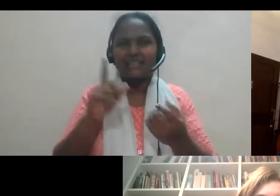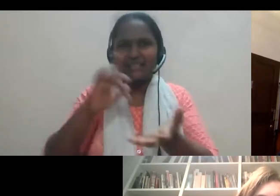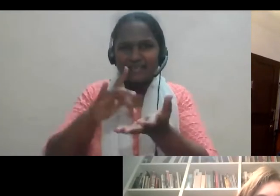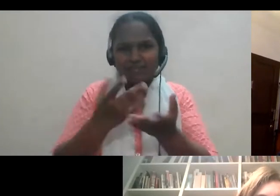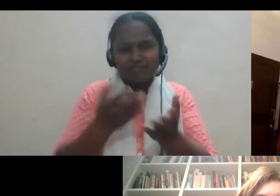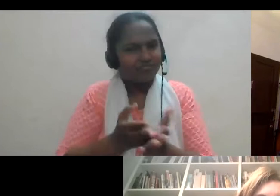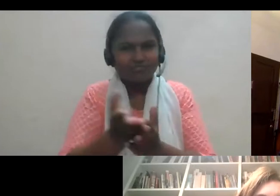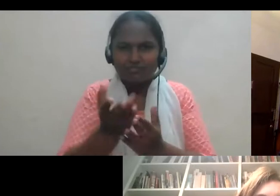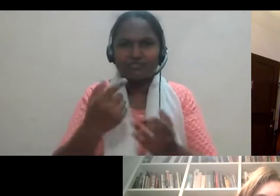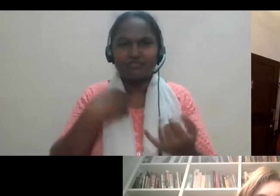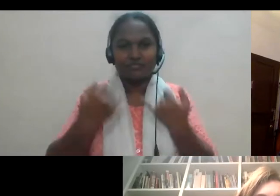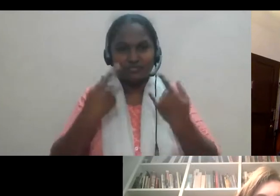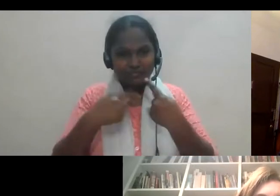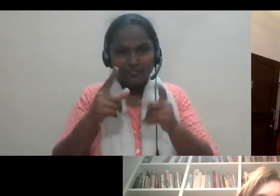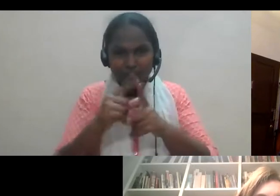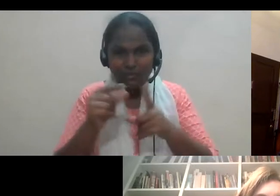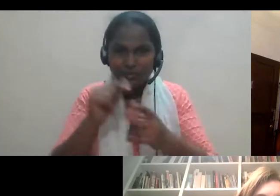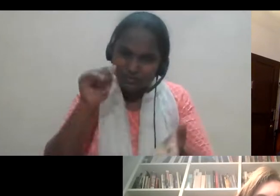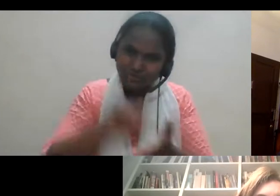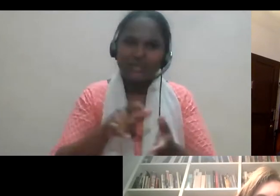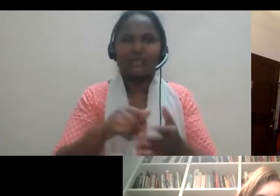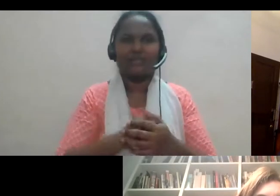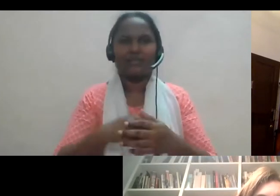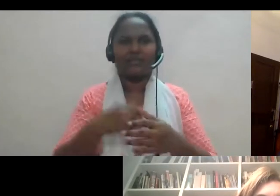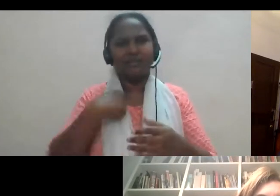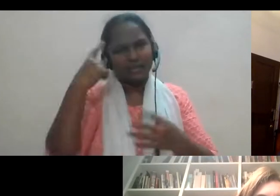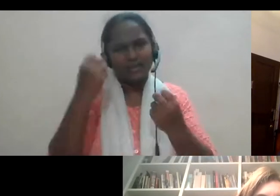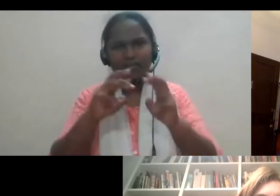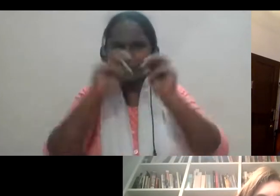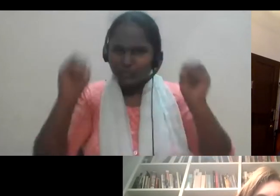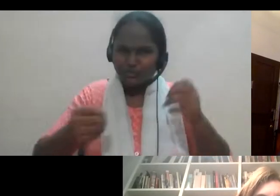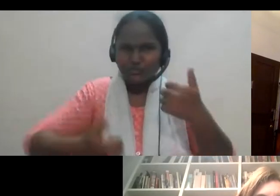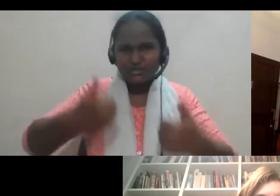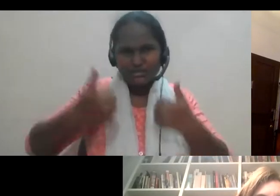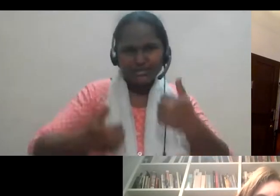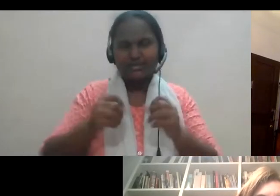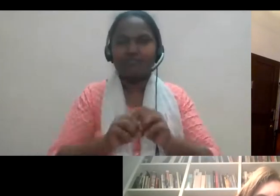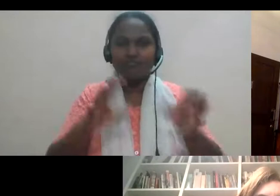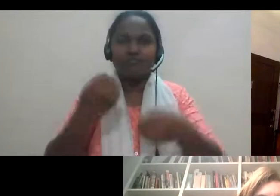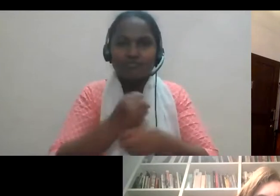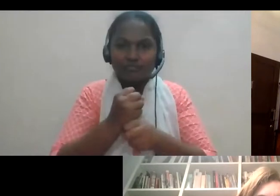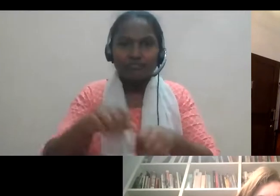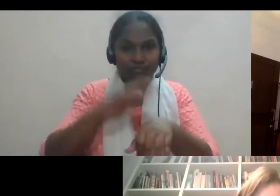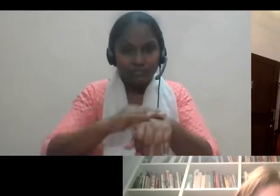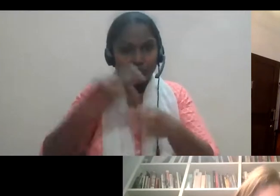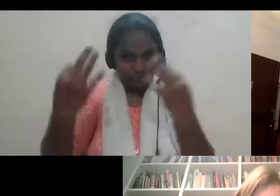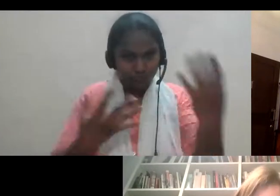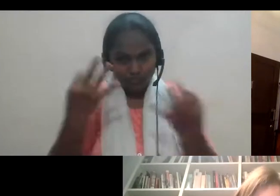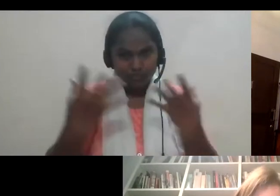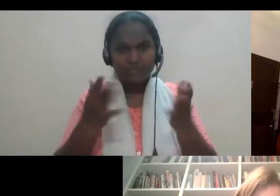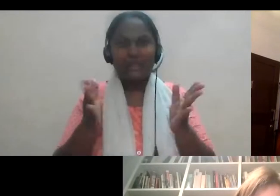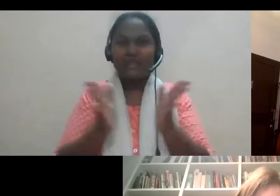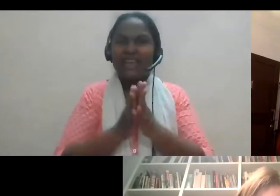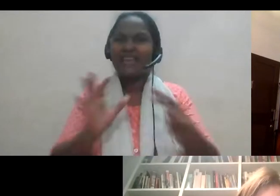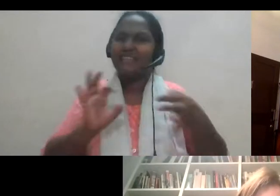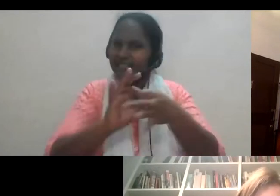through my curation, trying to do that. So I think as a museum, the challenge is really to create an experience that's new and